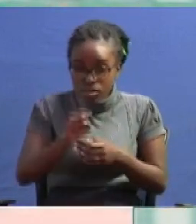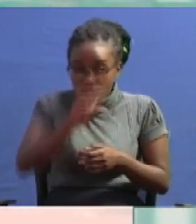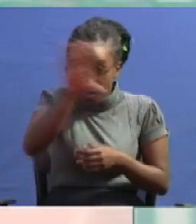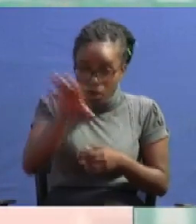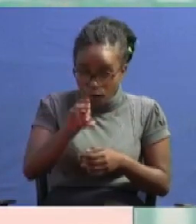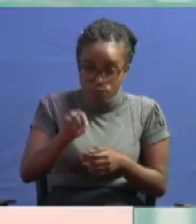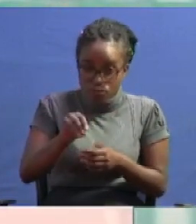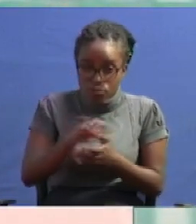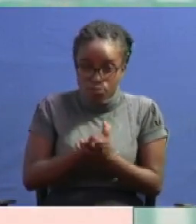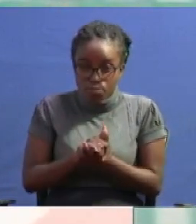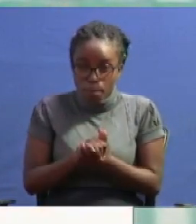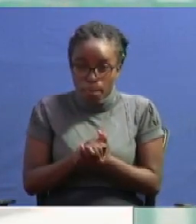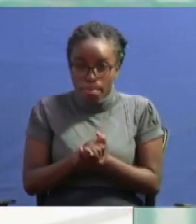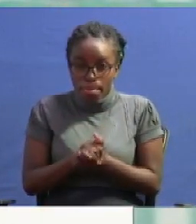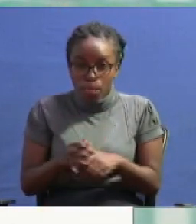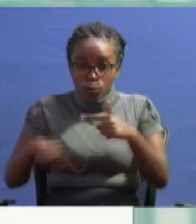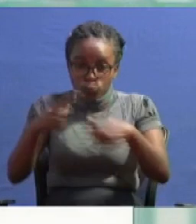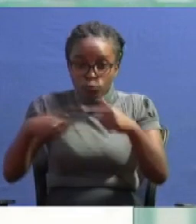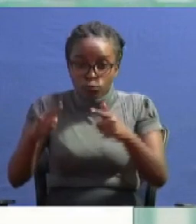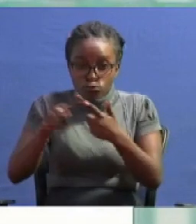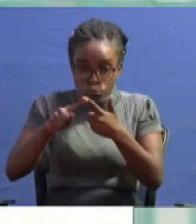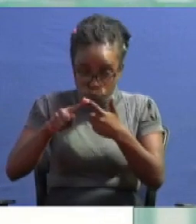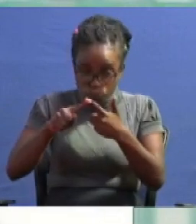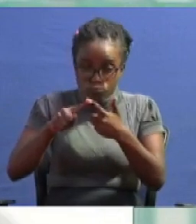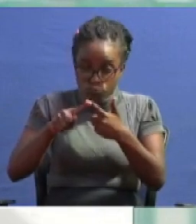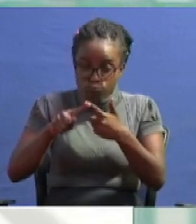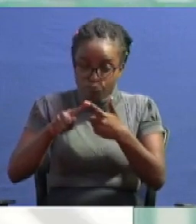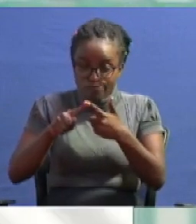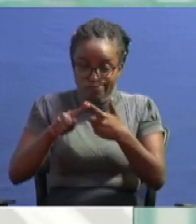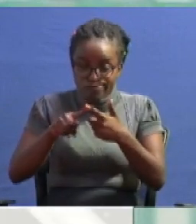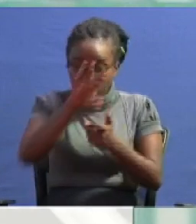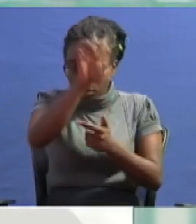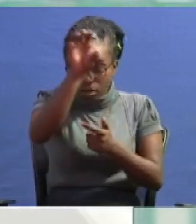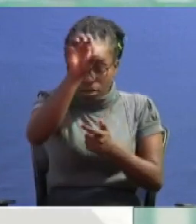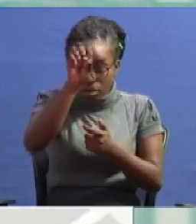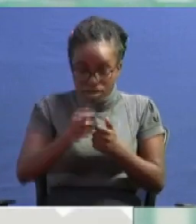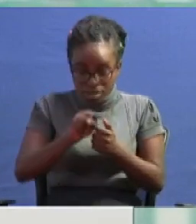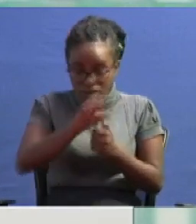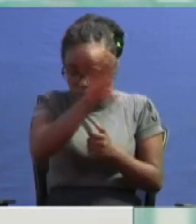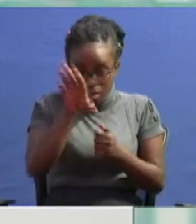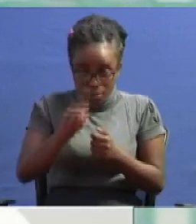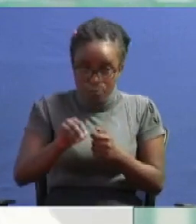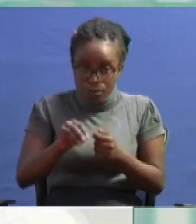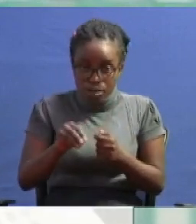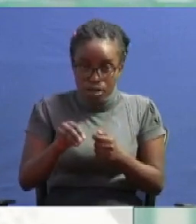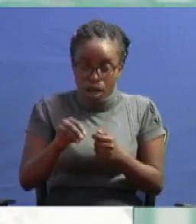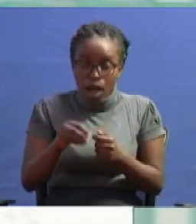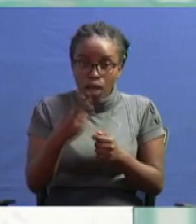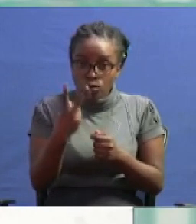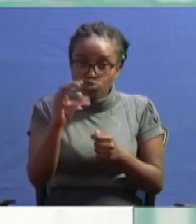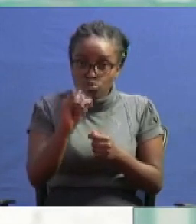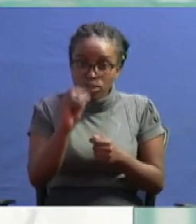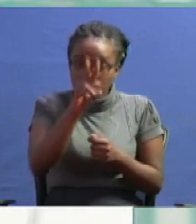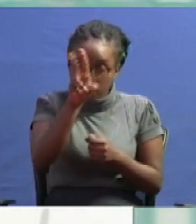realize that when it comes to South Africa, we have 20% of the white minorities